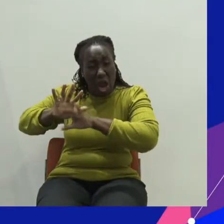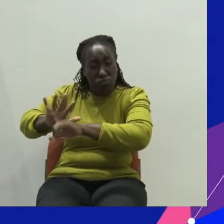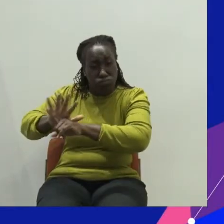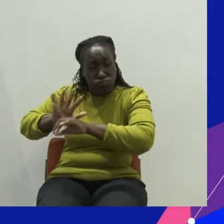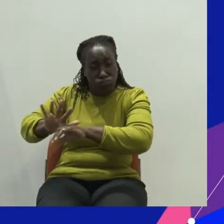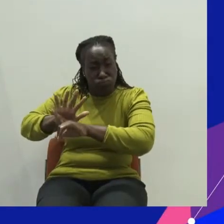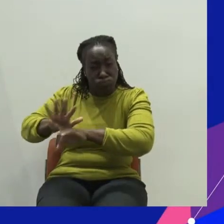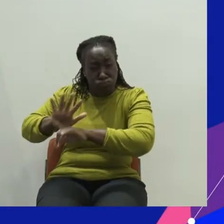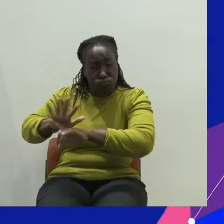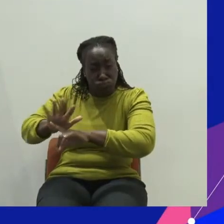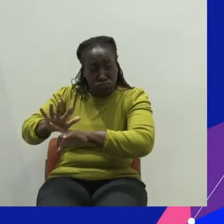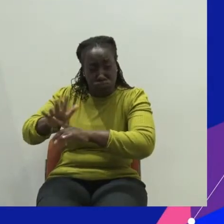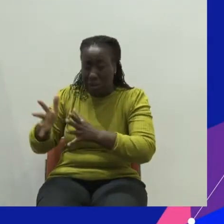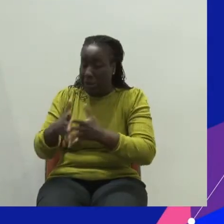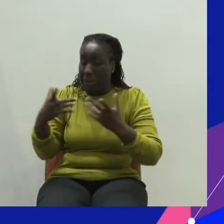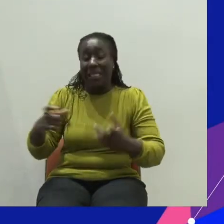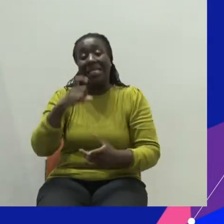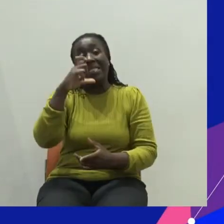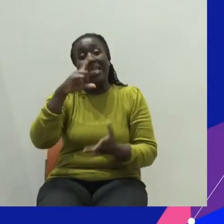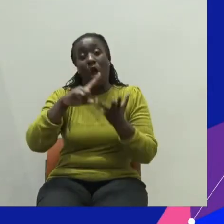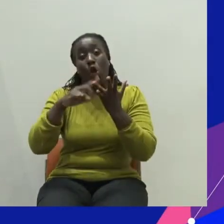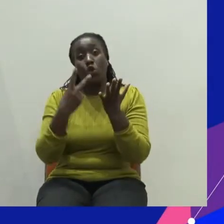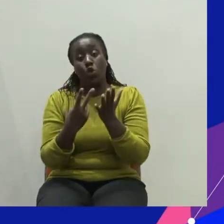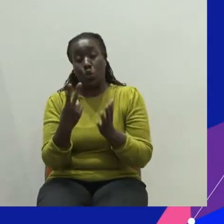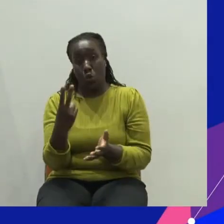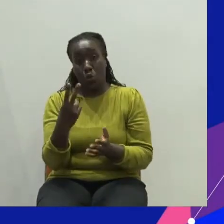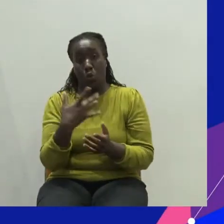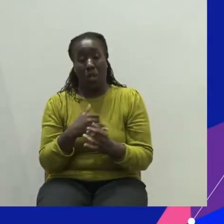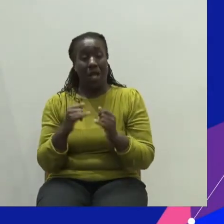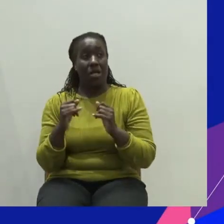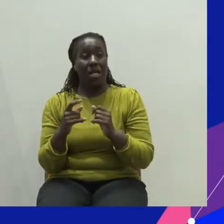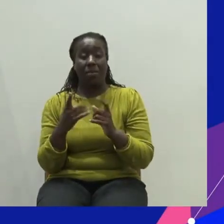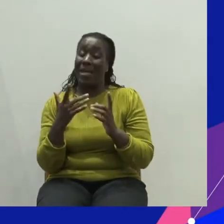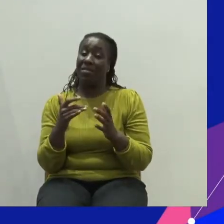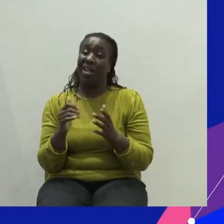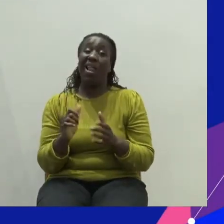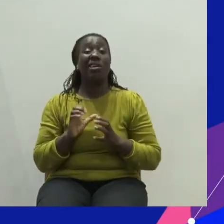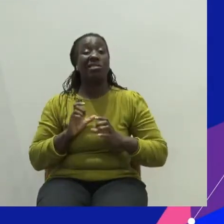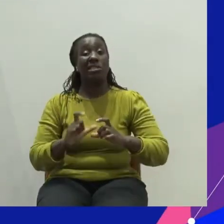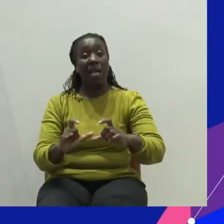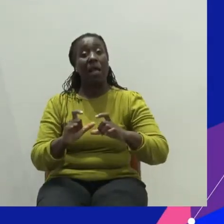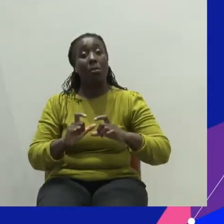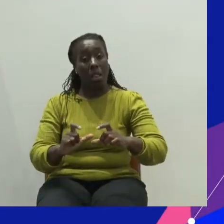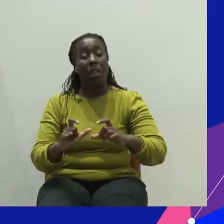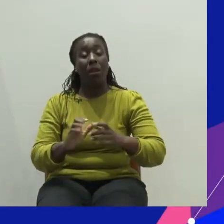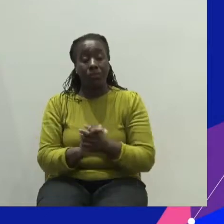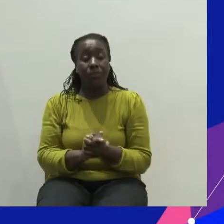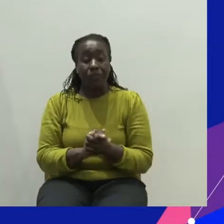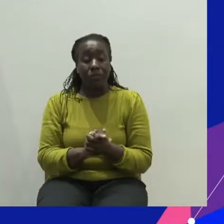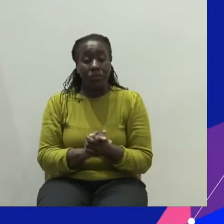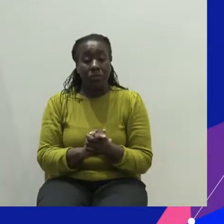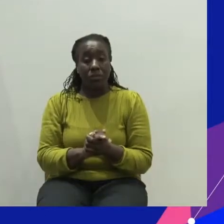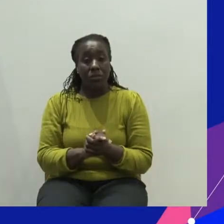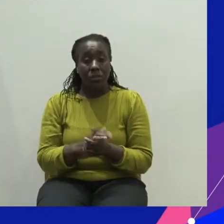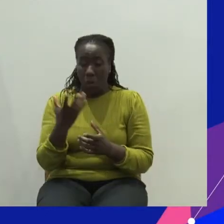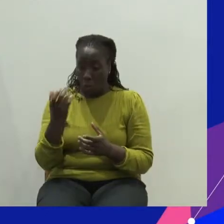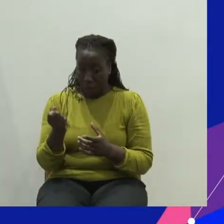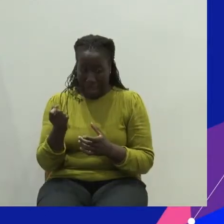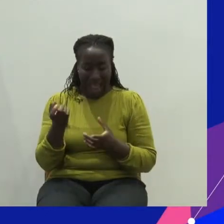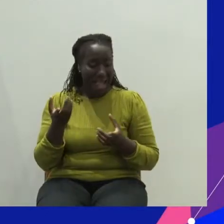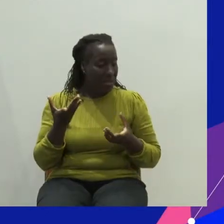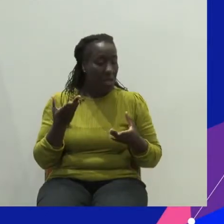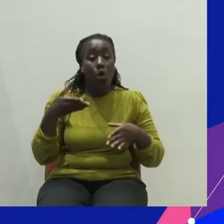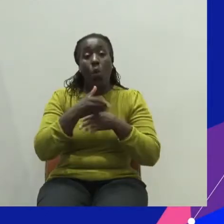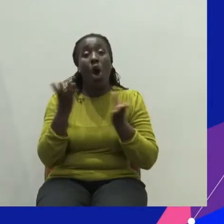supercritical form. Supercritical CO2 is actually considered to be a sustainable solvent. Okay? And so we had a collaborator